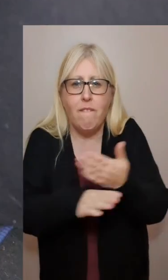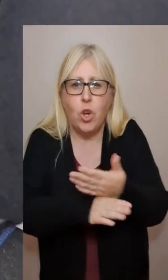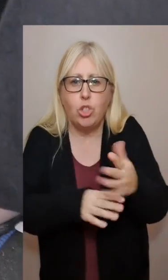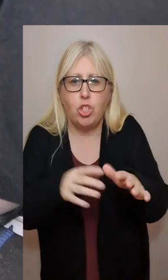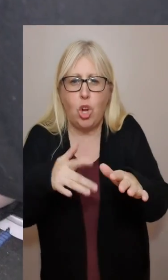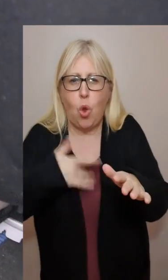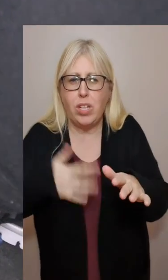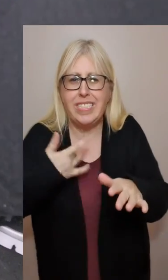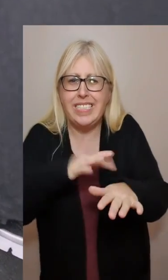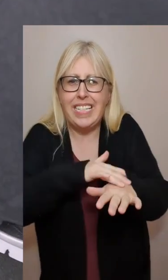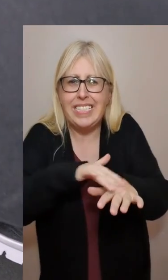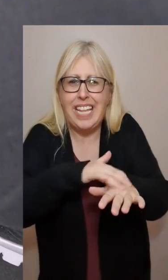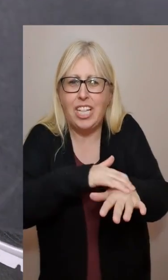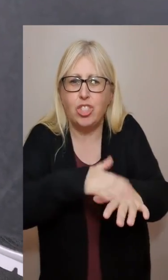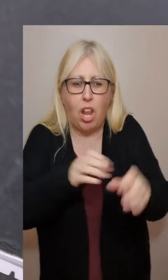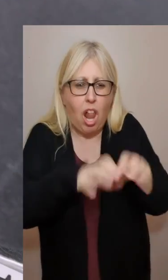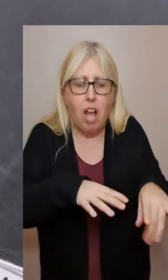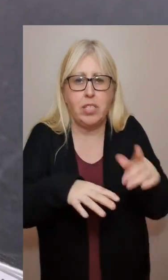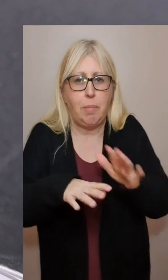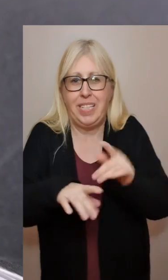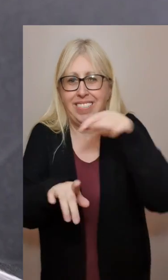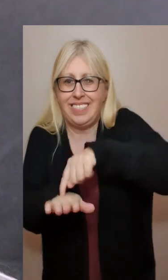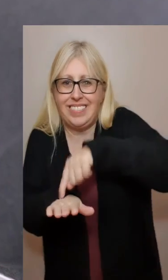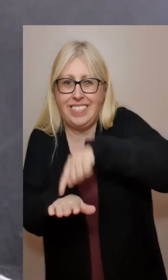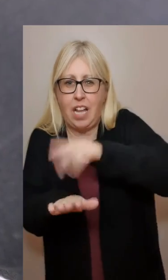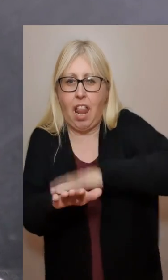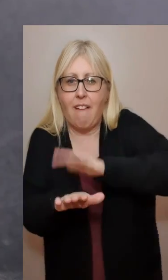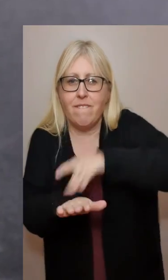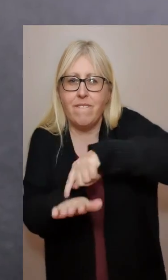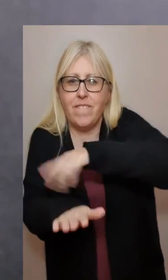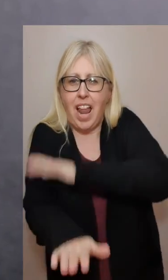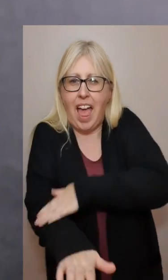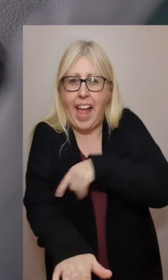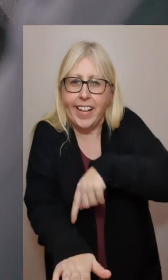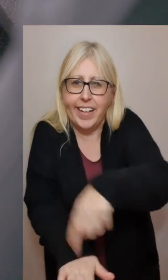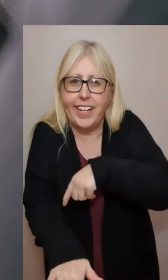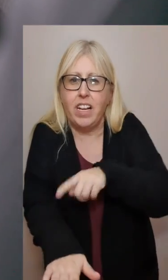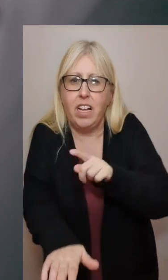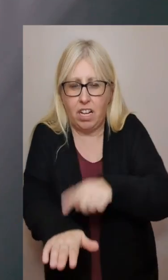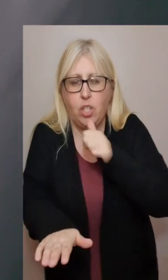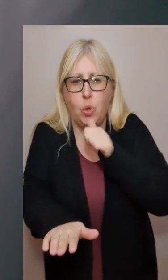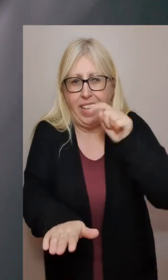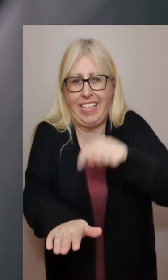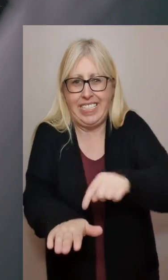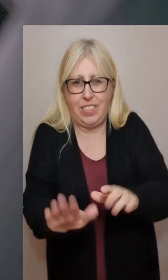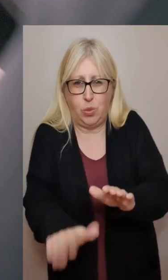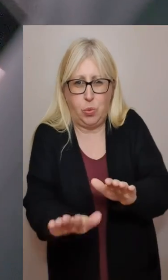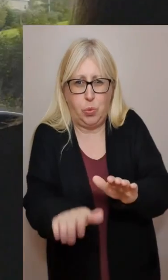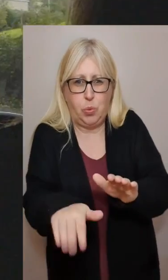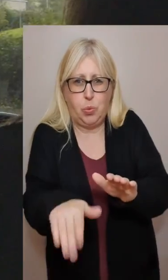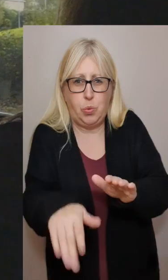sensation, anything like that, and they've only got function in their left leg. so they will use that to control the